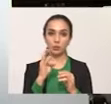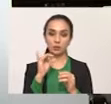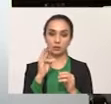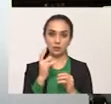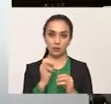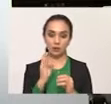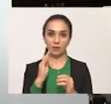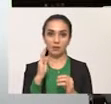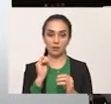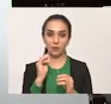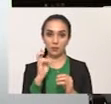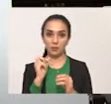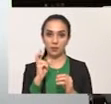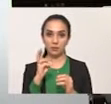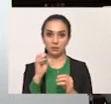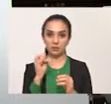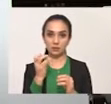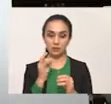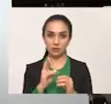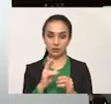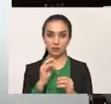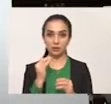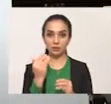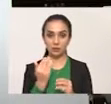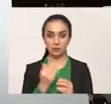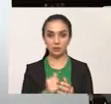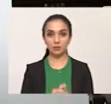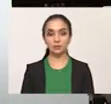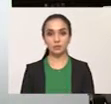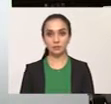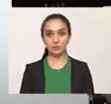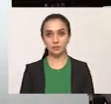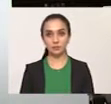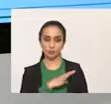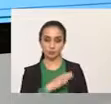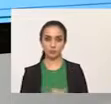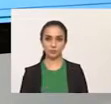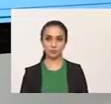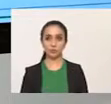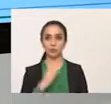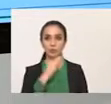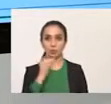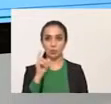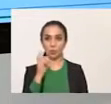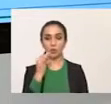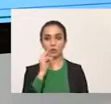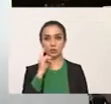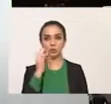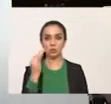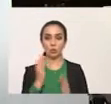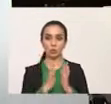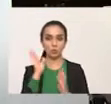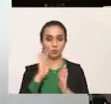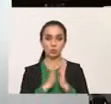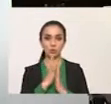ya'ni spirillalar va vibrionlarga ajratgan edik. Ko'k yashil suvutlar ular